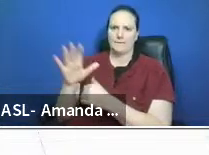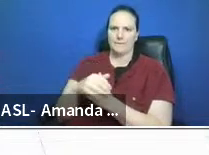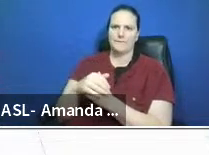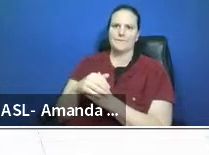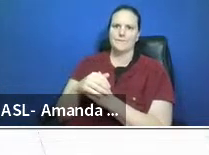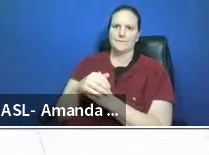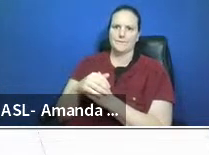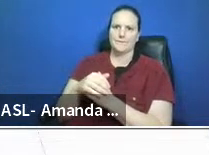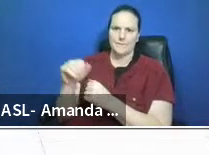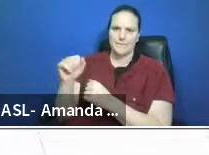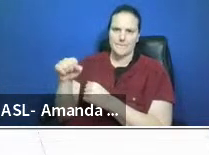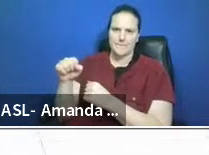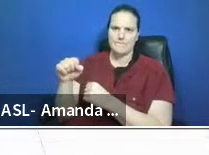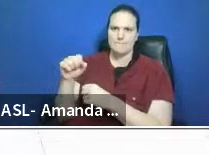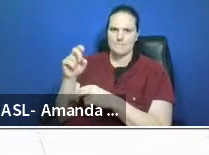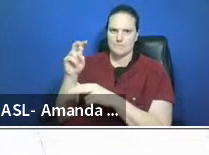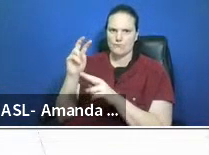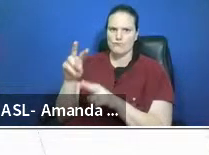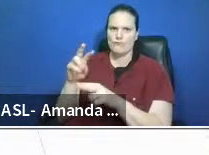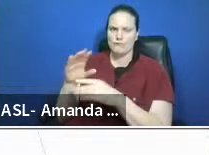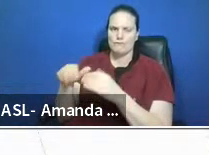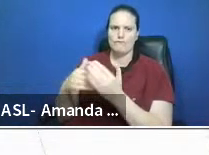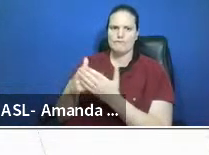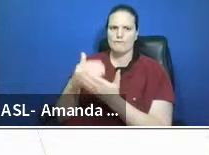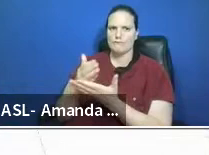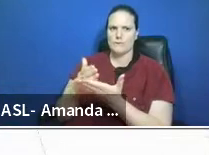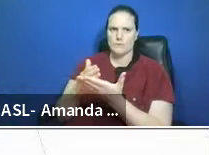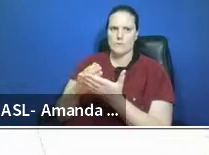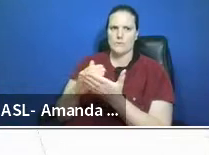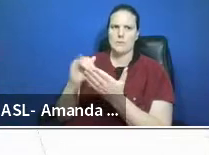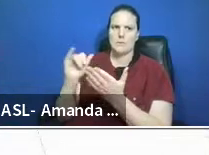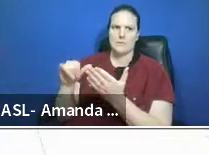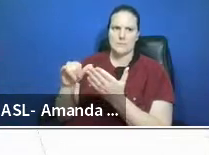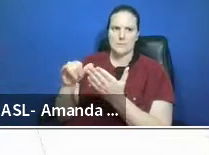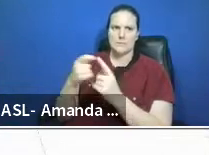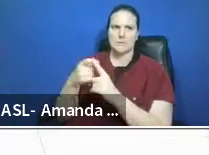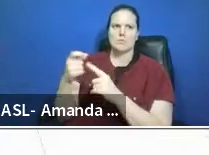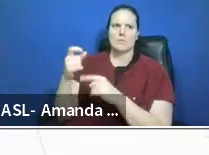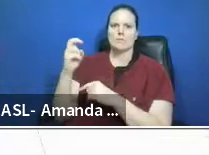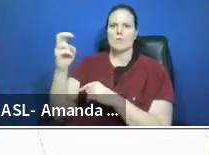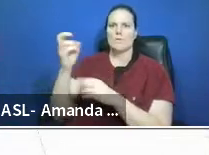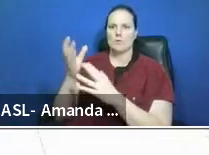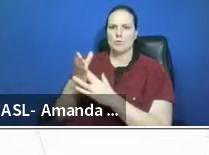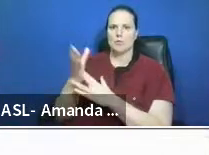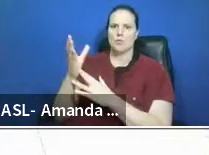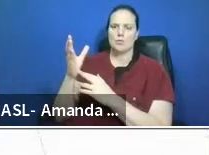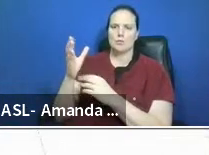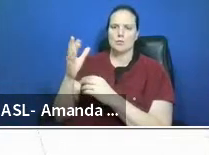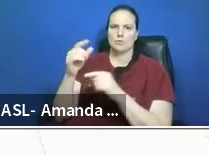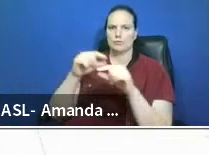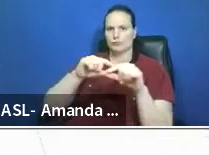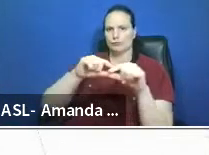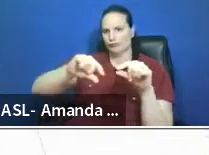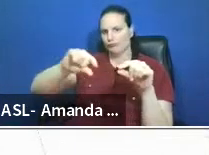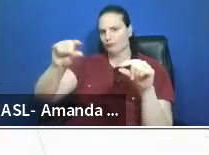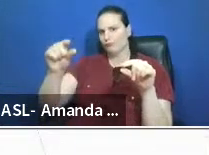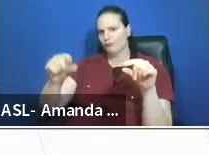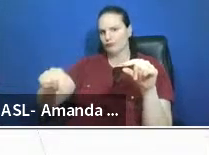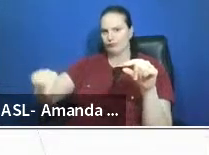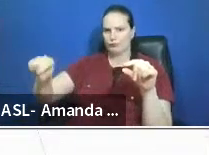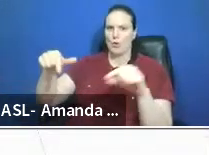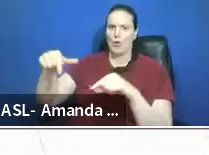So yes, we are looking at all aspects of that, from travel through the corridor, especially from